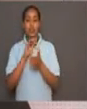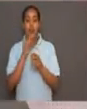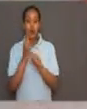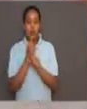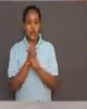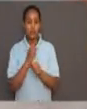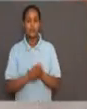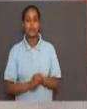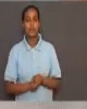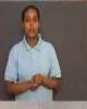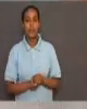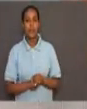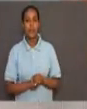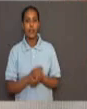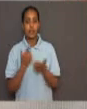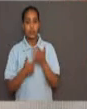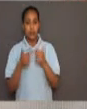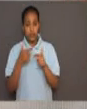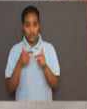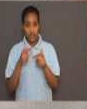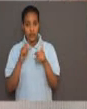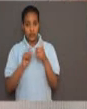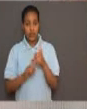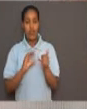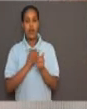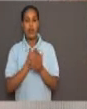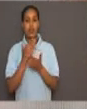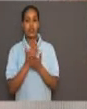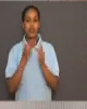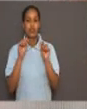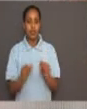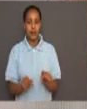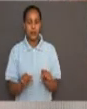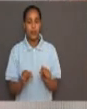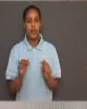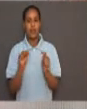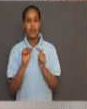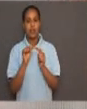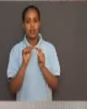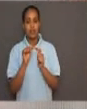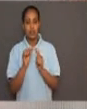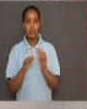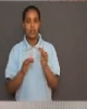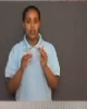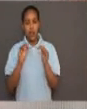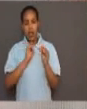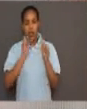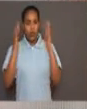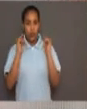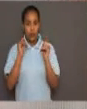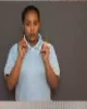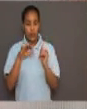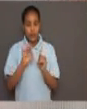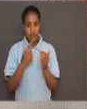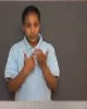occur. This brings us to the end of our lesson for today. I hope you have found it to